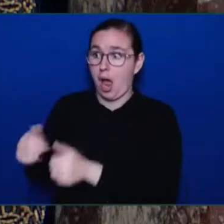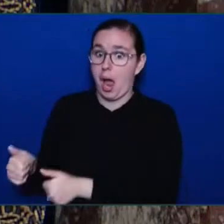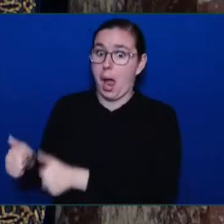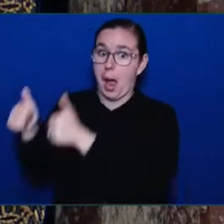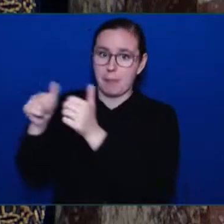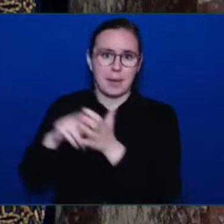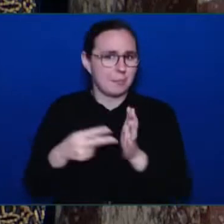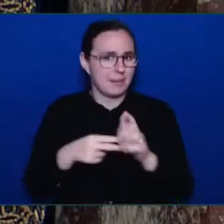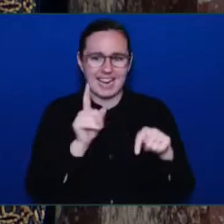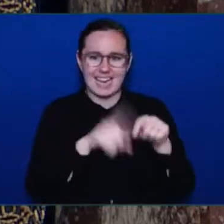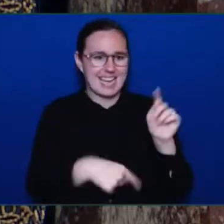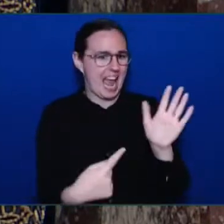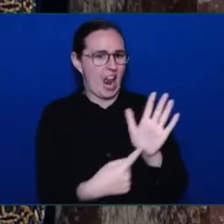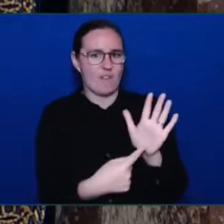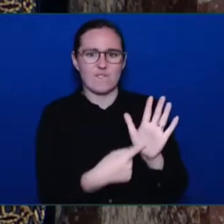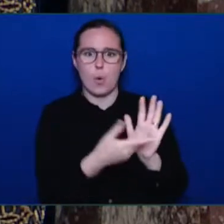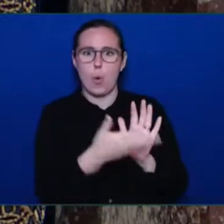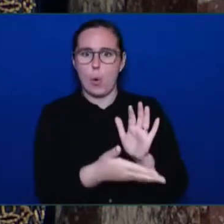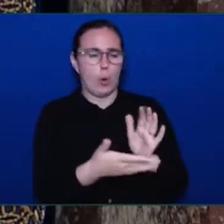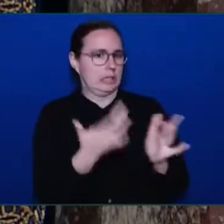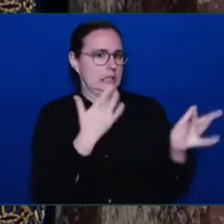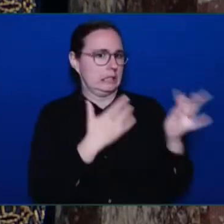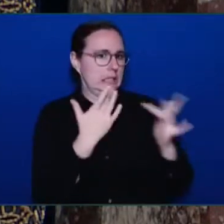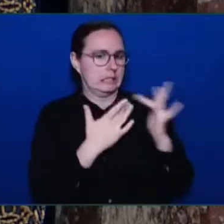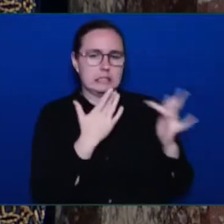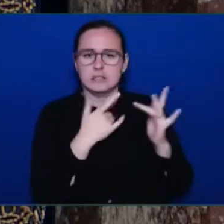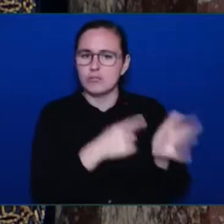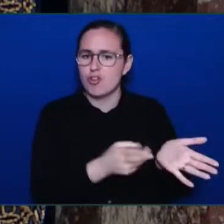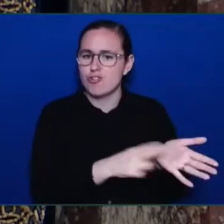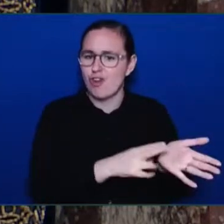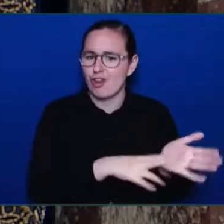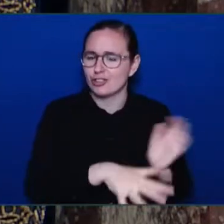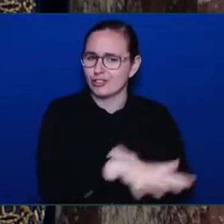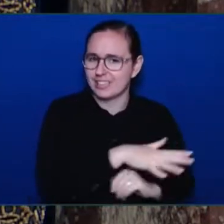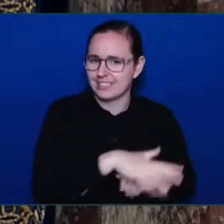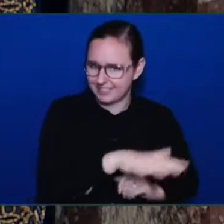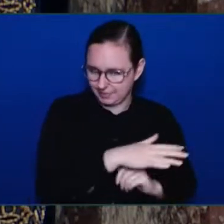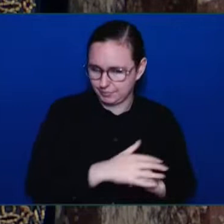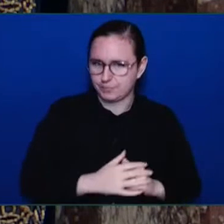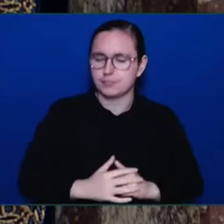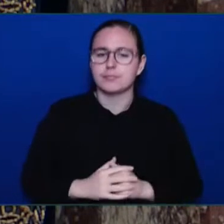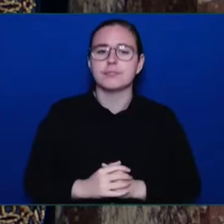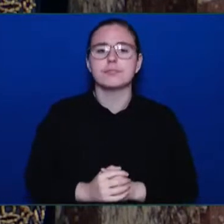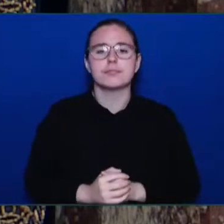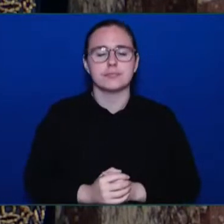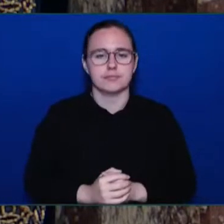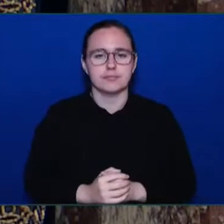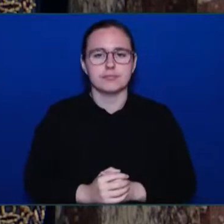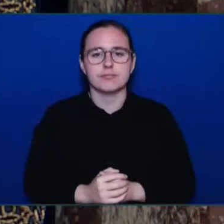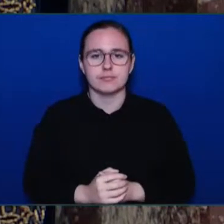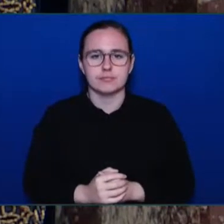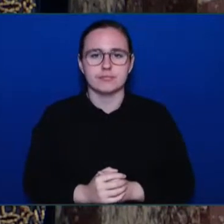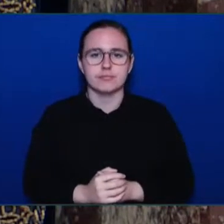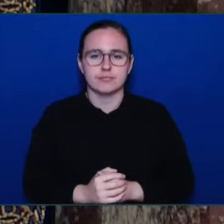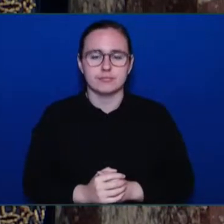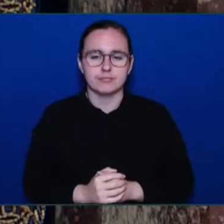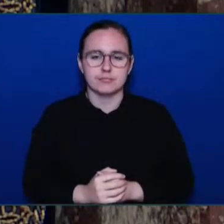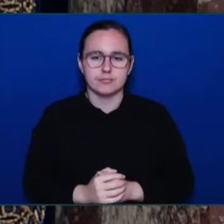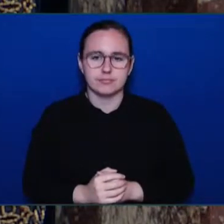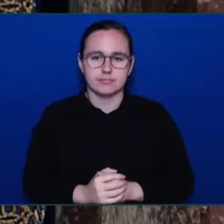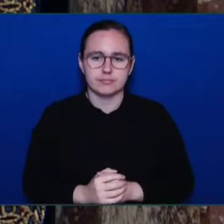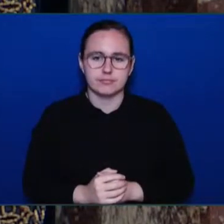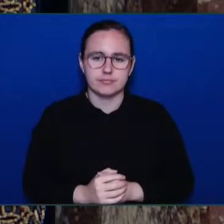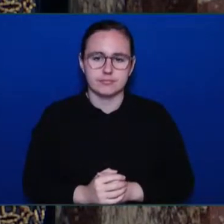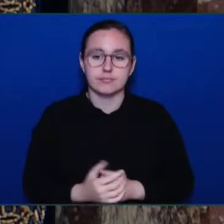of unfunded inflationary pressures in a school district is a dollar not spent on a vulnerable child. Through you,